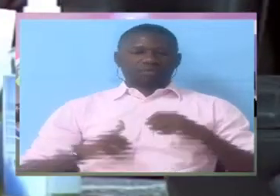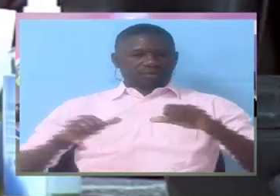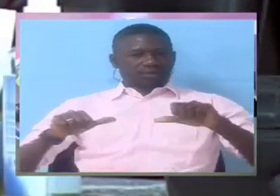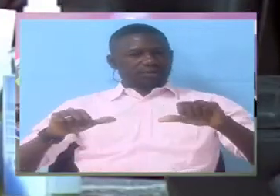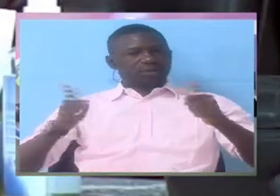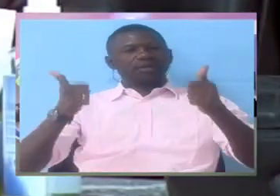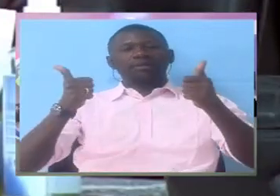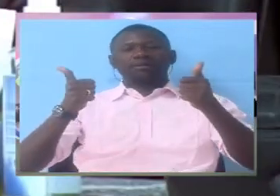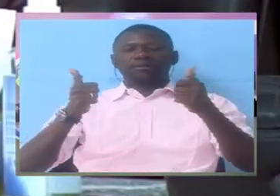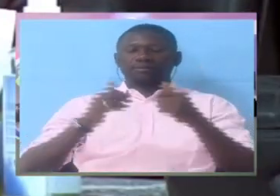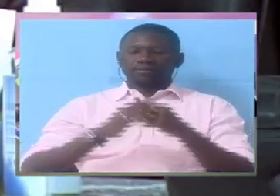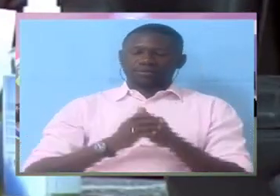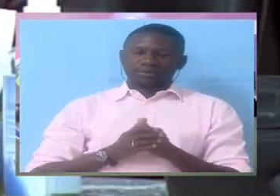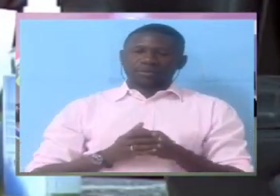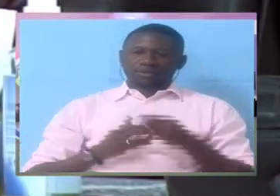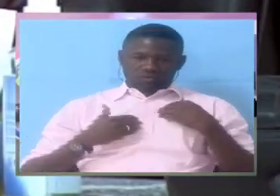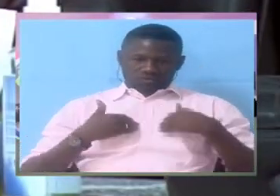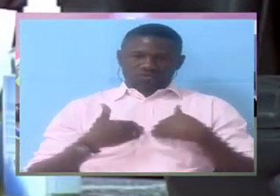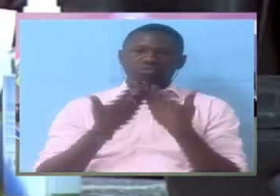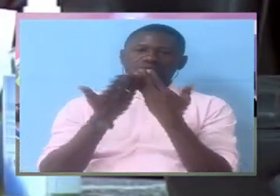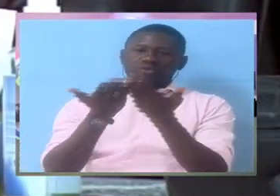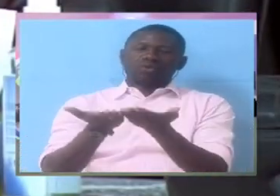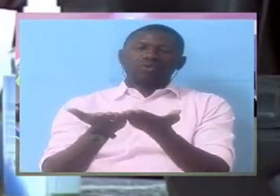Ready to deliver,